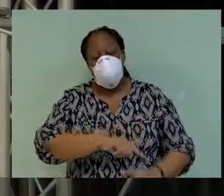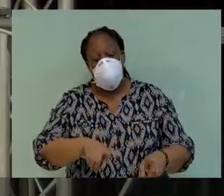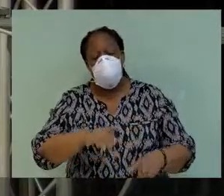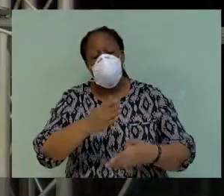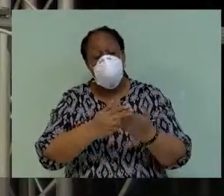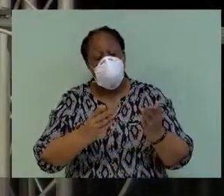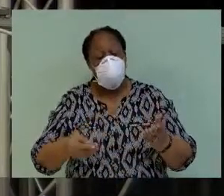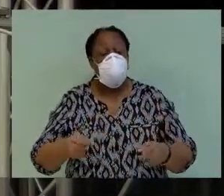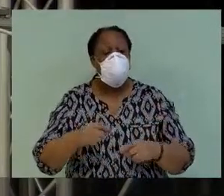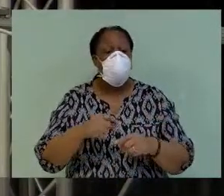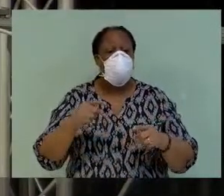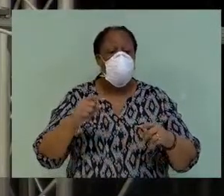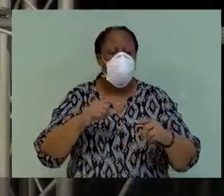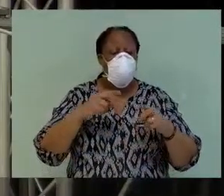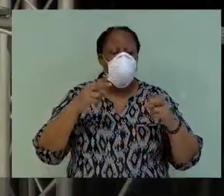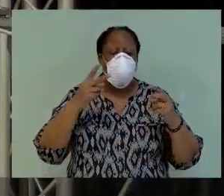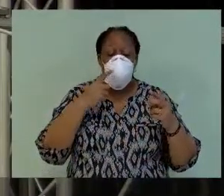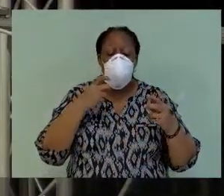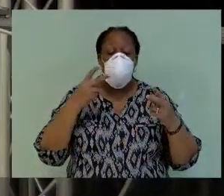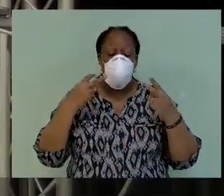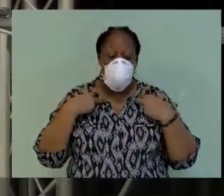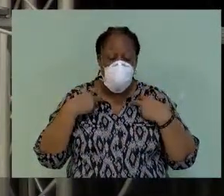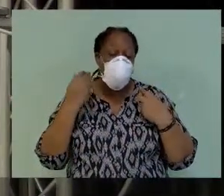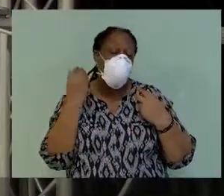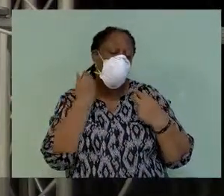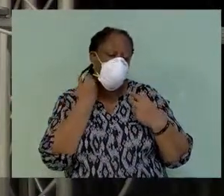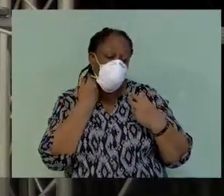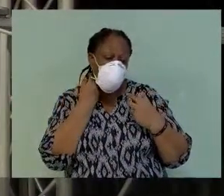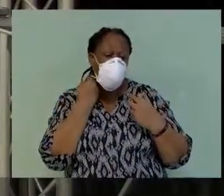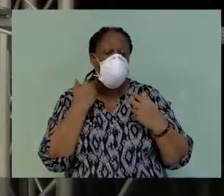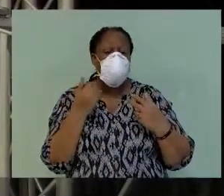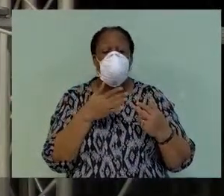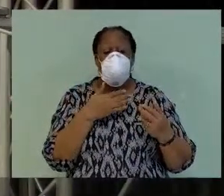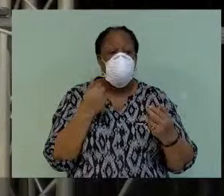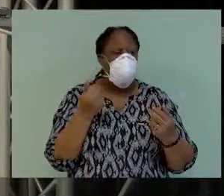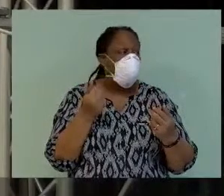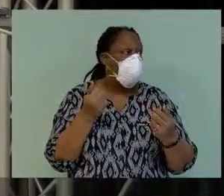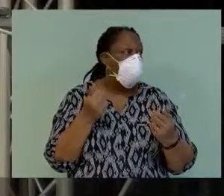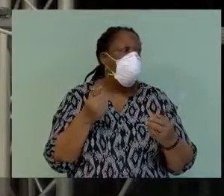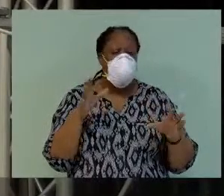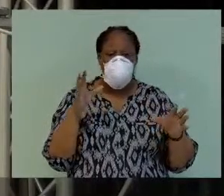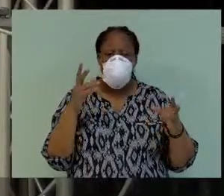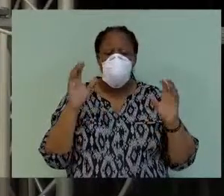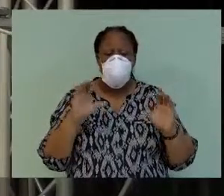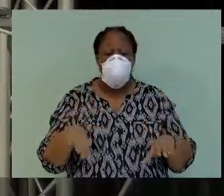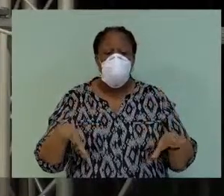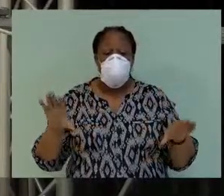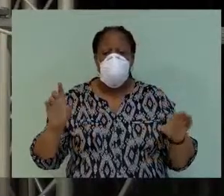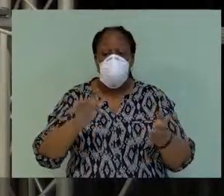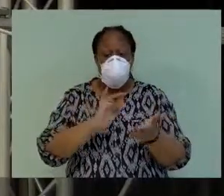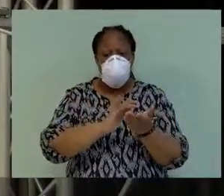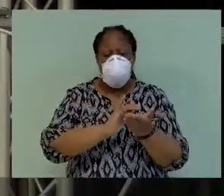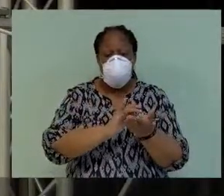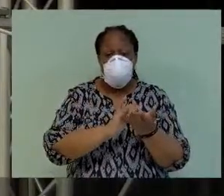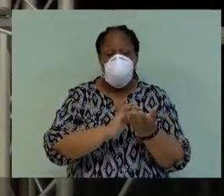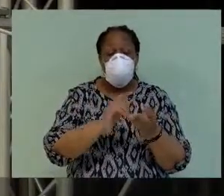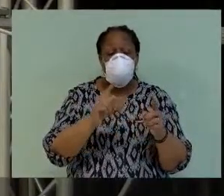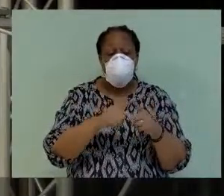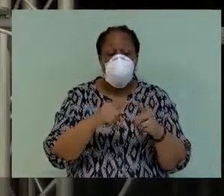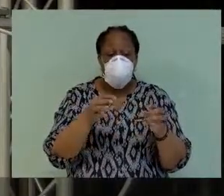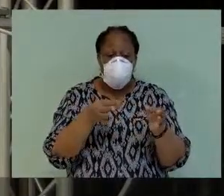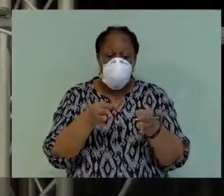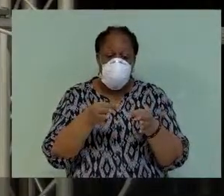virus. We can also have persons who can suppress their temperature by taking paracetamol and other drugs to control